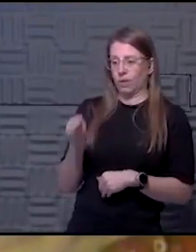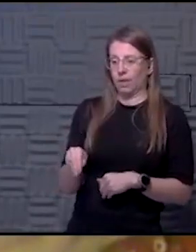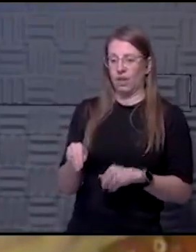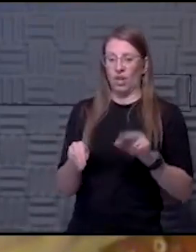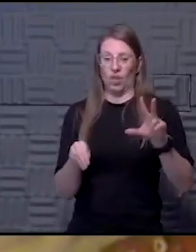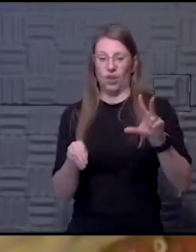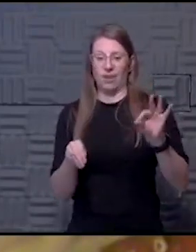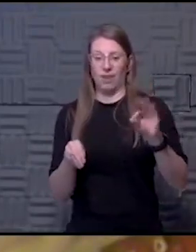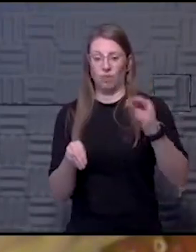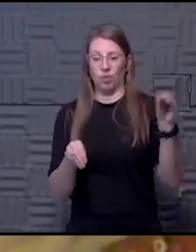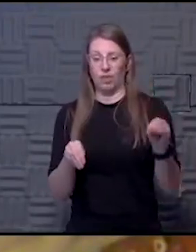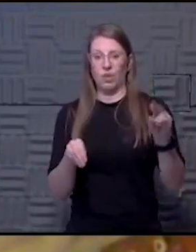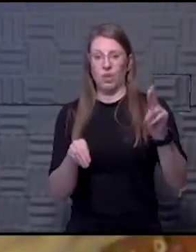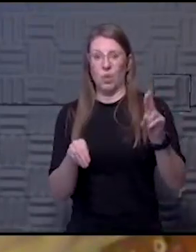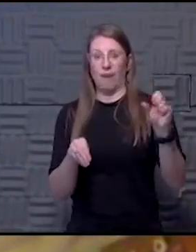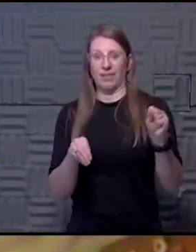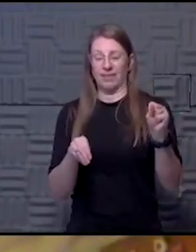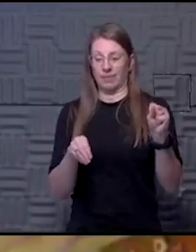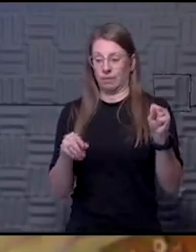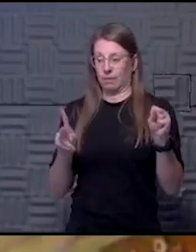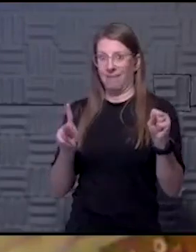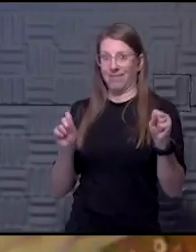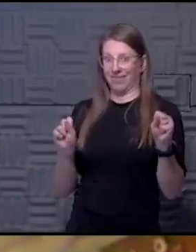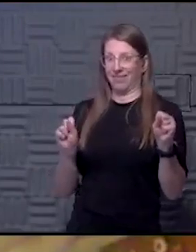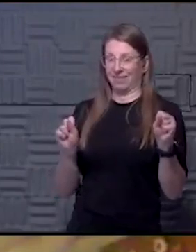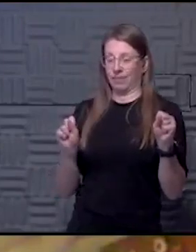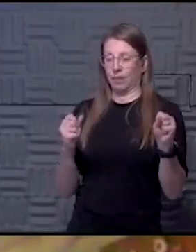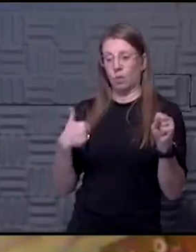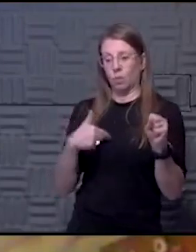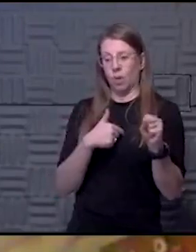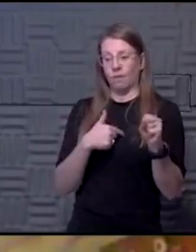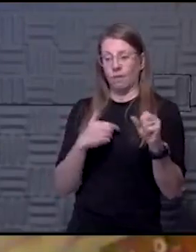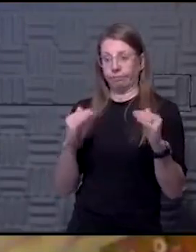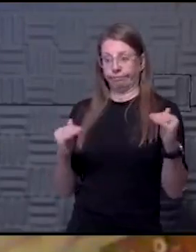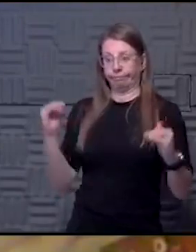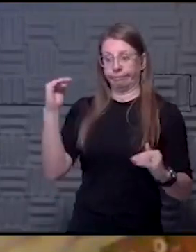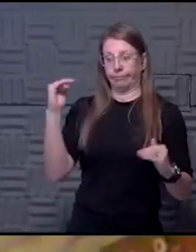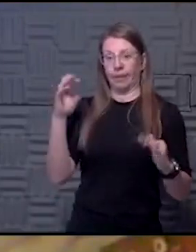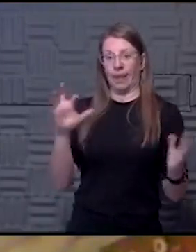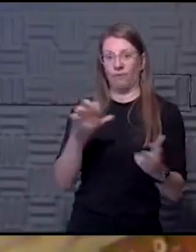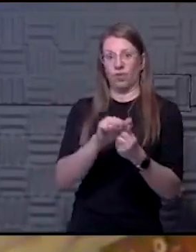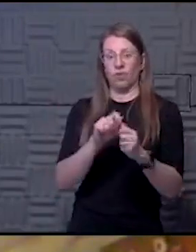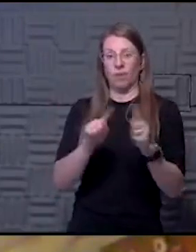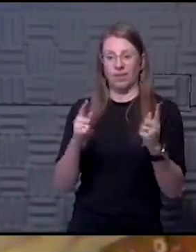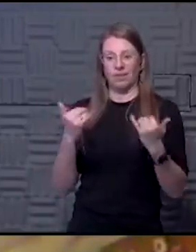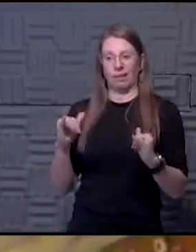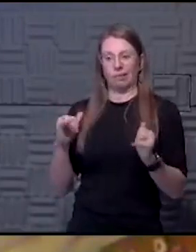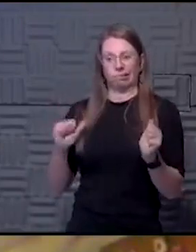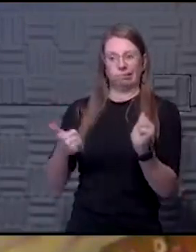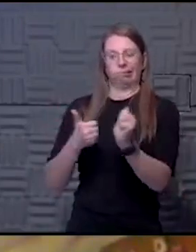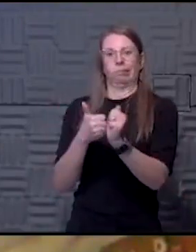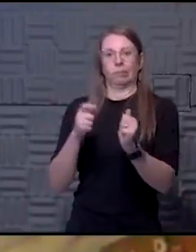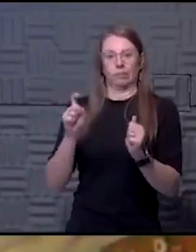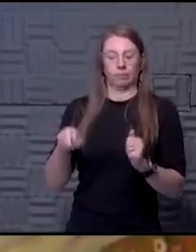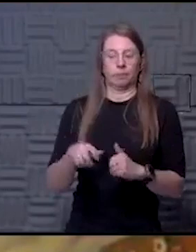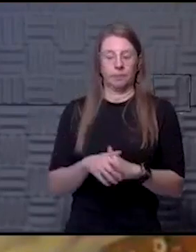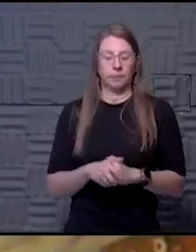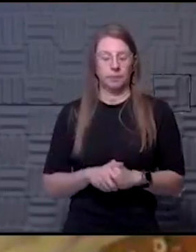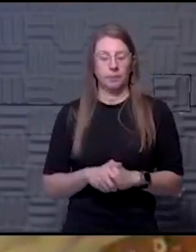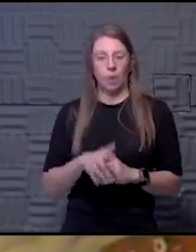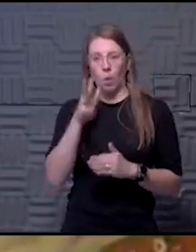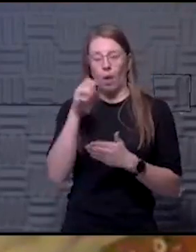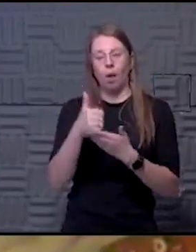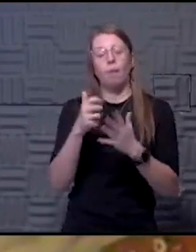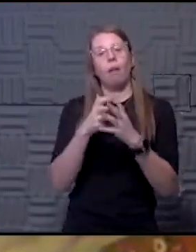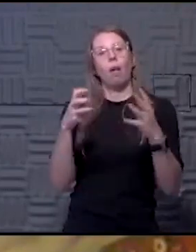United States. So I feel good that we've been outperforming average, but we still have a ways to go. It'll be helping a lot when we increase